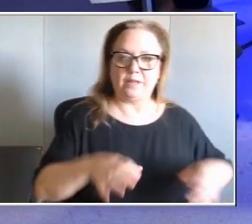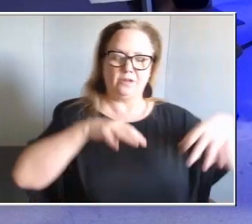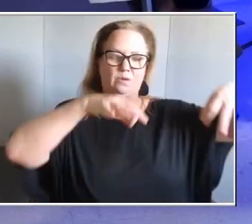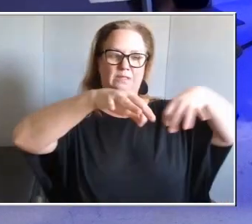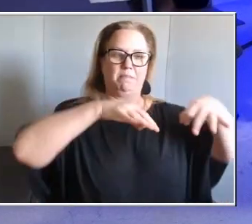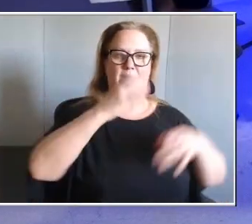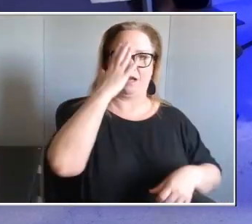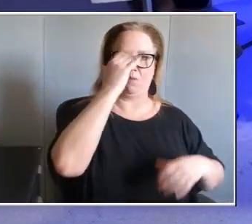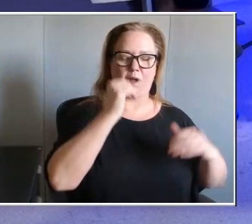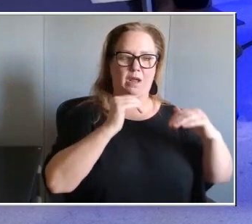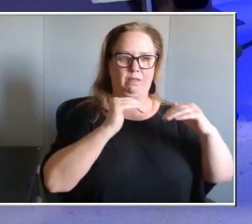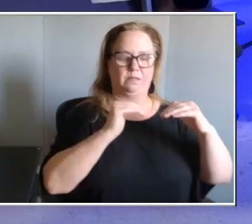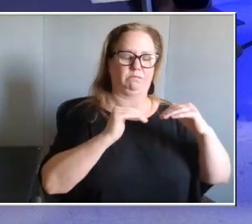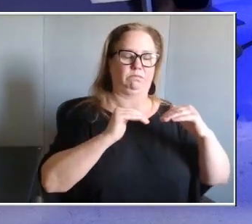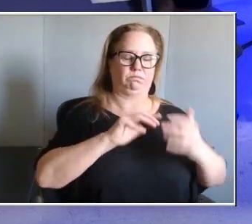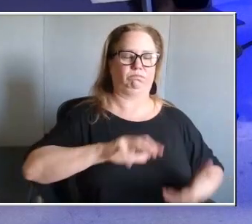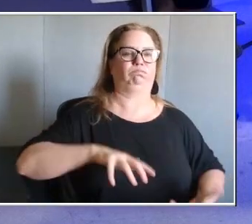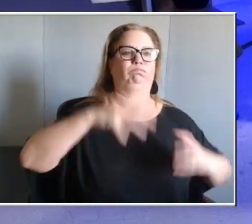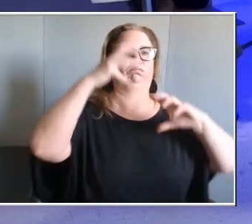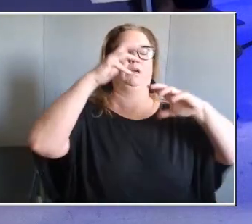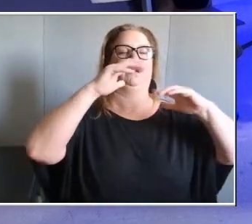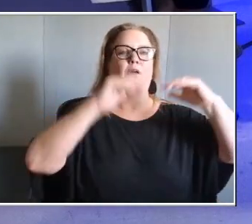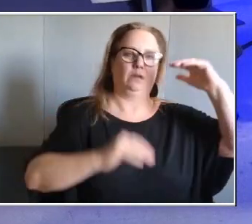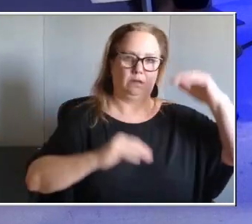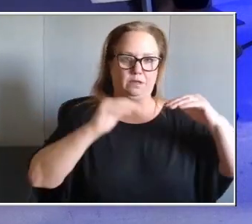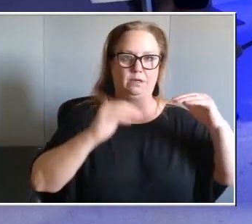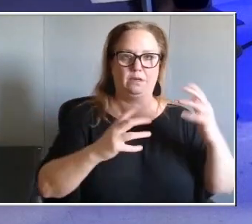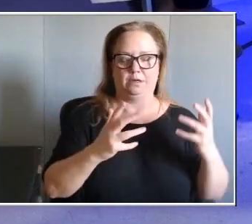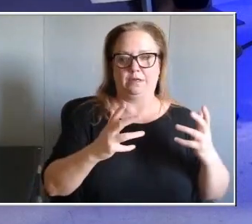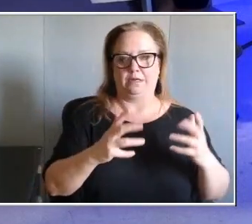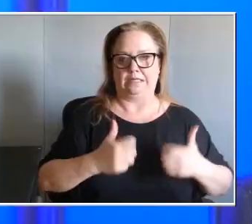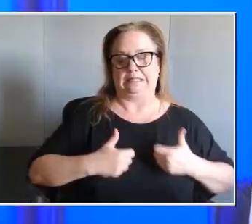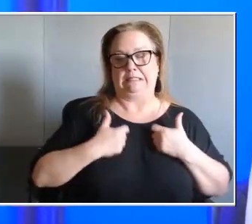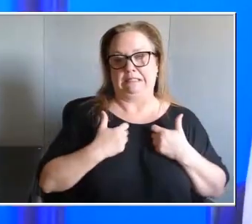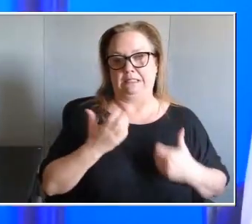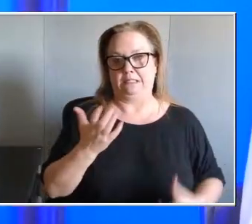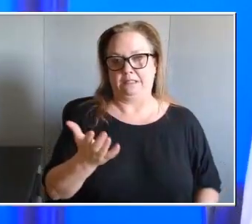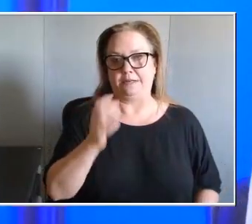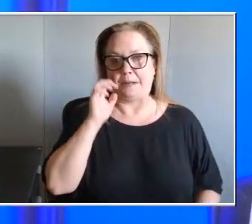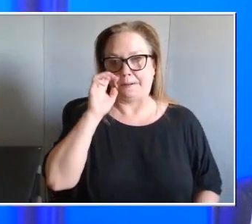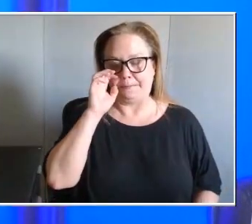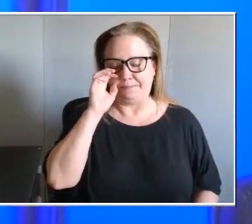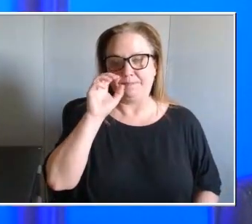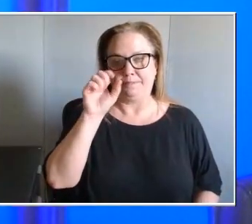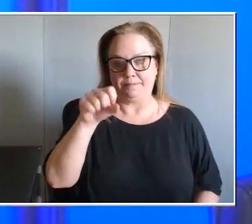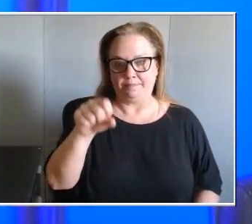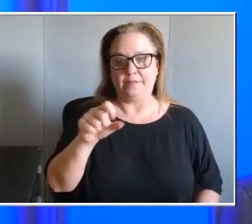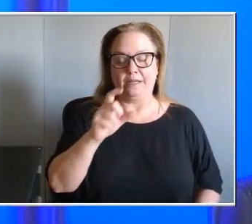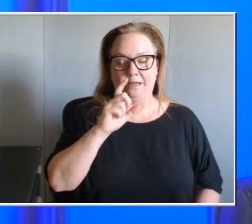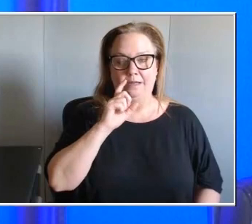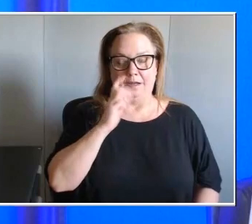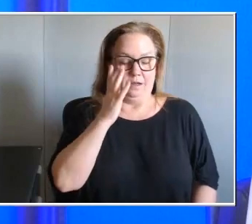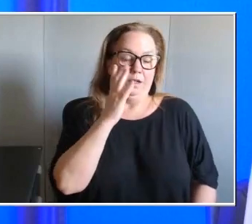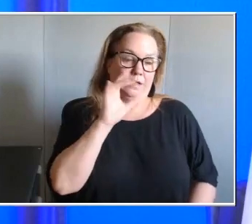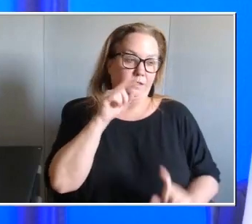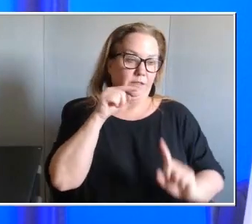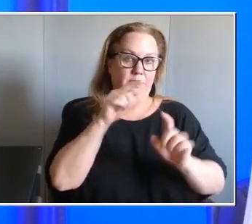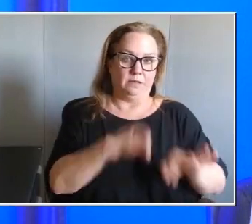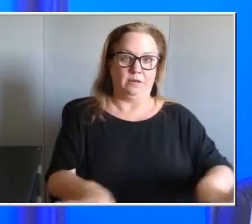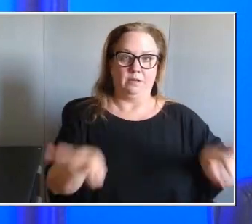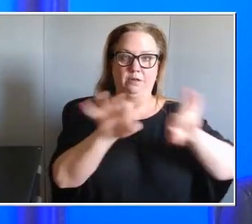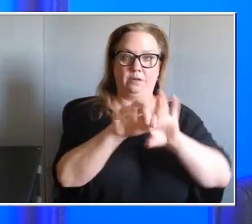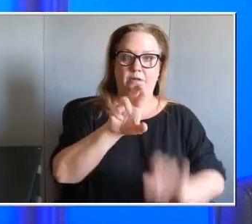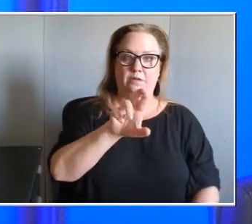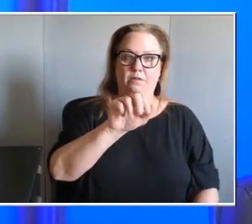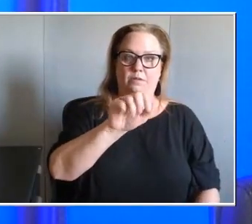this disparity exists. Well, that is a big question. I think the disparity exists mainly because of racism, and when we